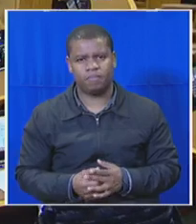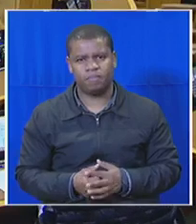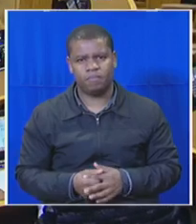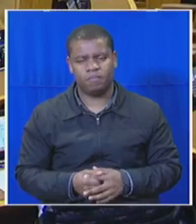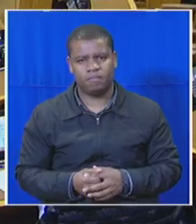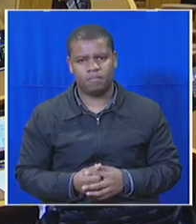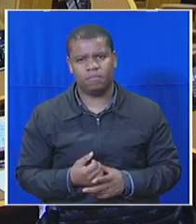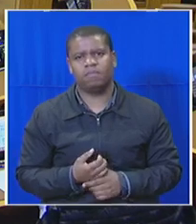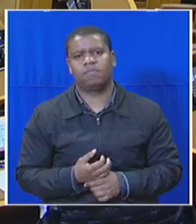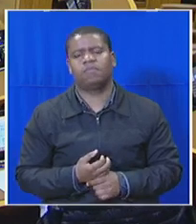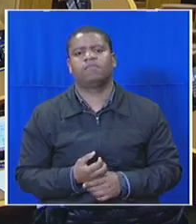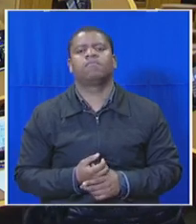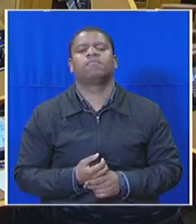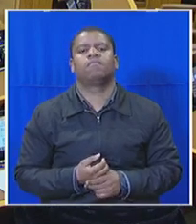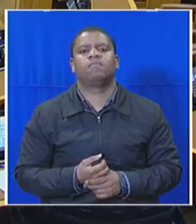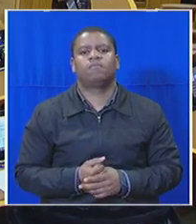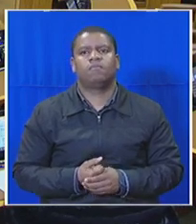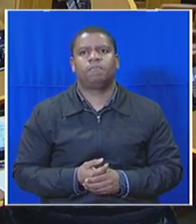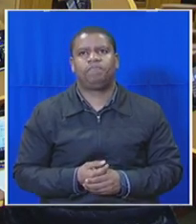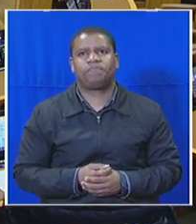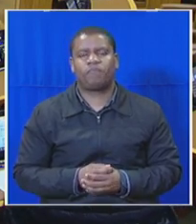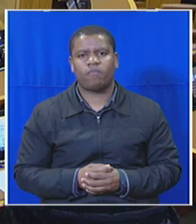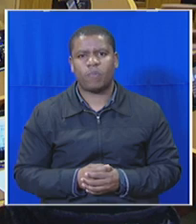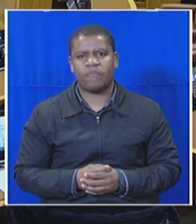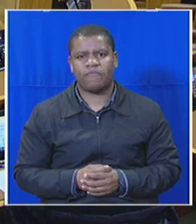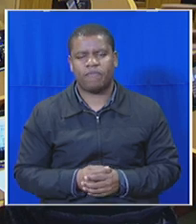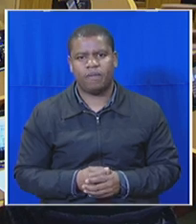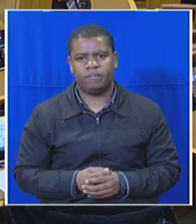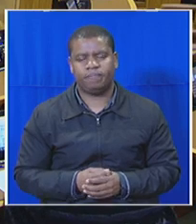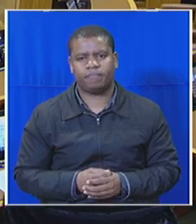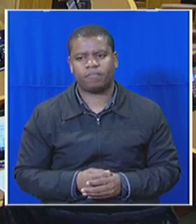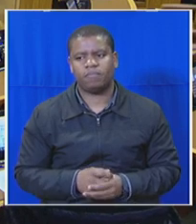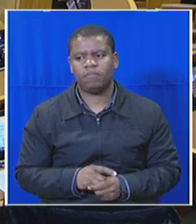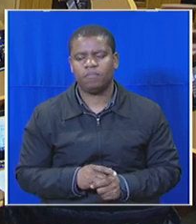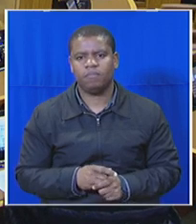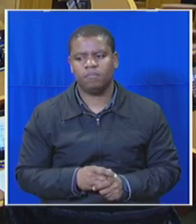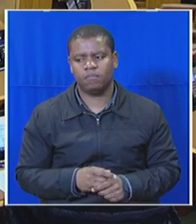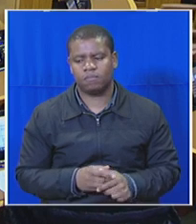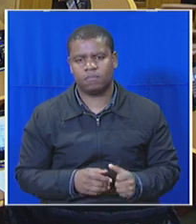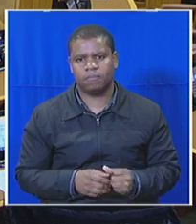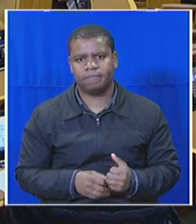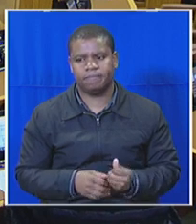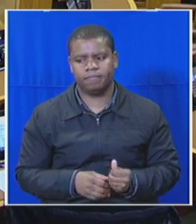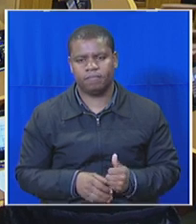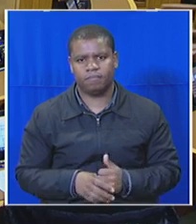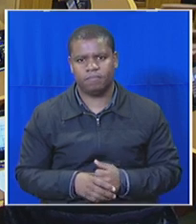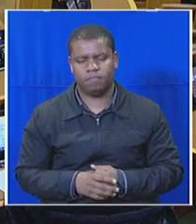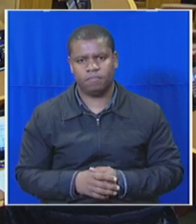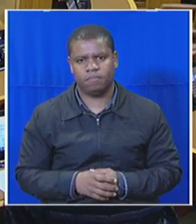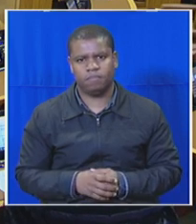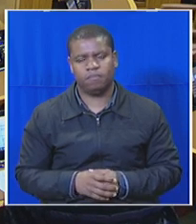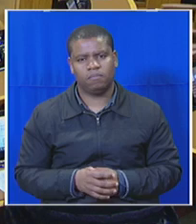Remember, there was a problem about the member having a second bite the other day, but if she responds to a different matter, I think she